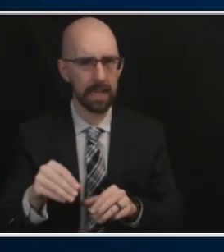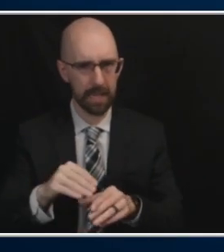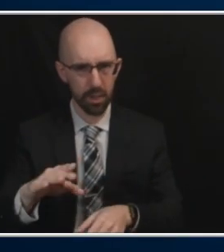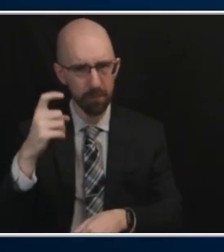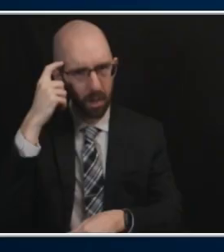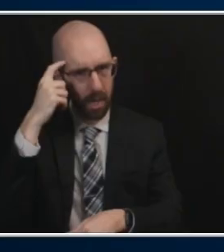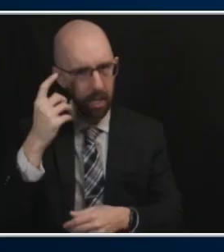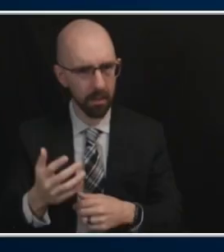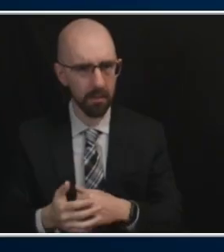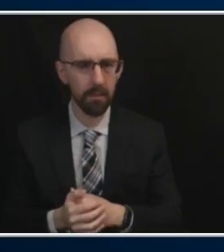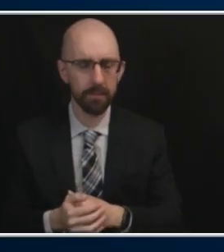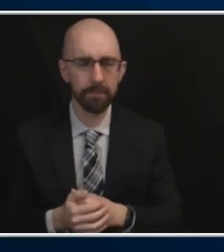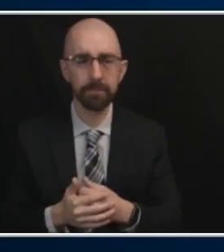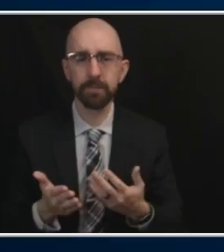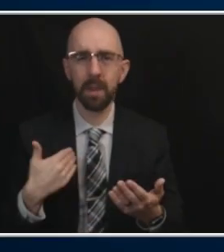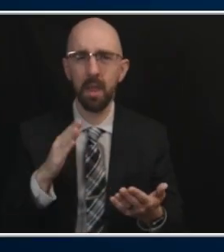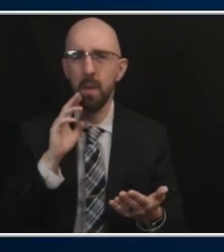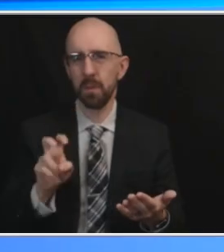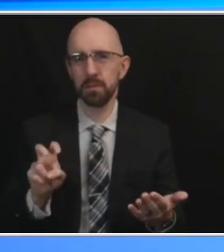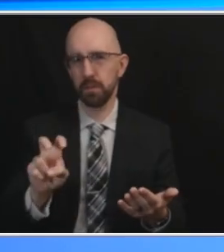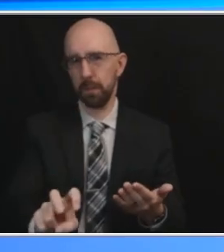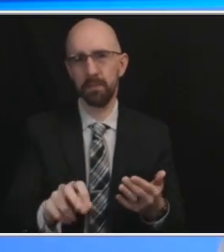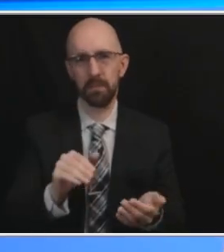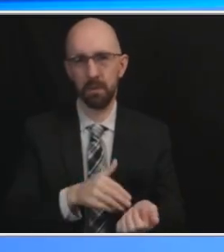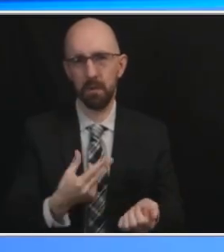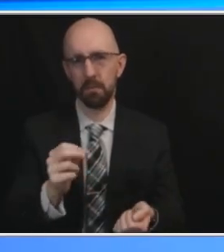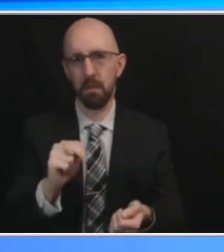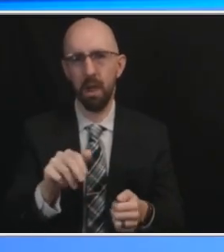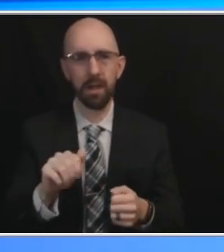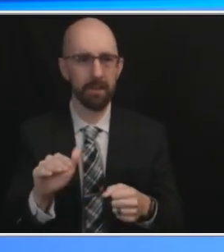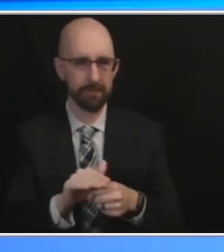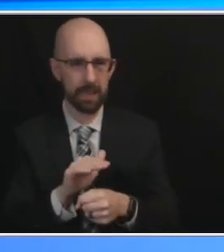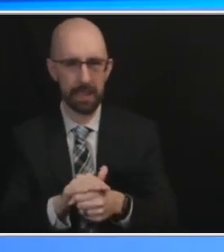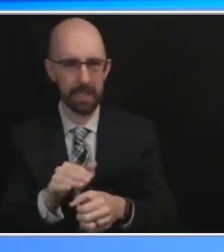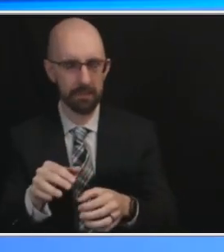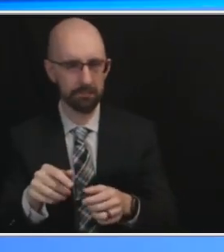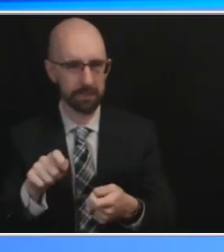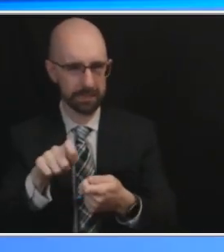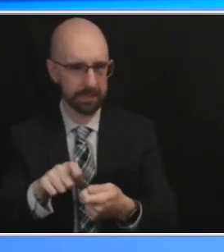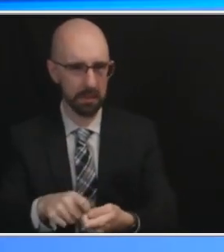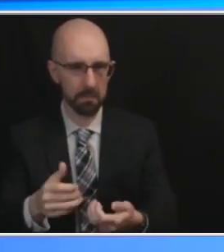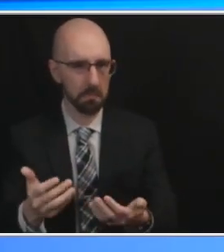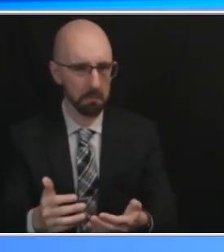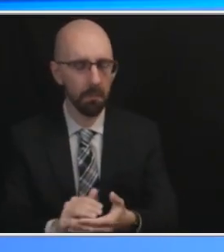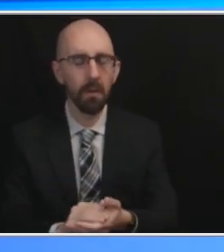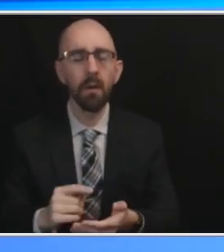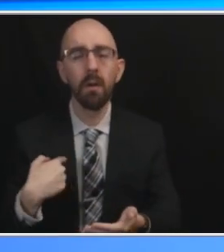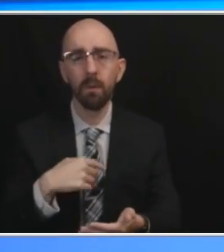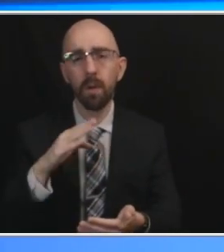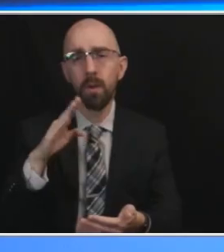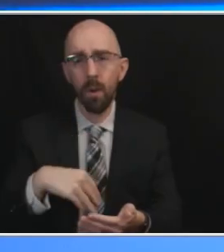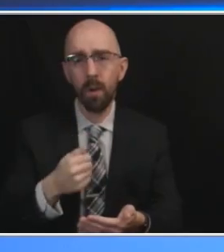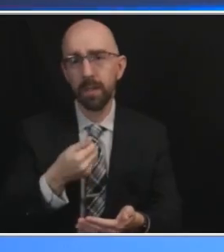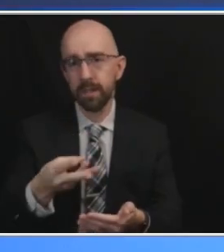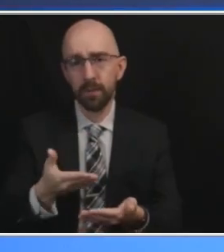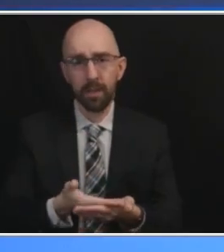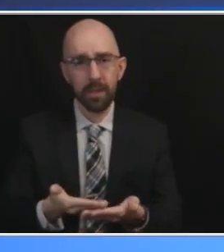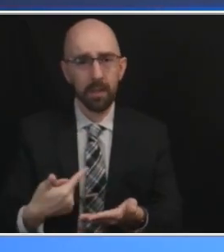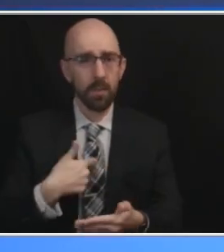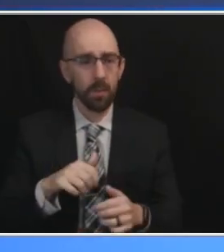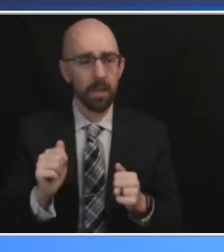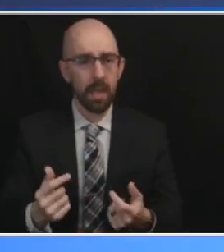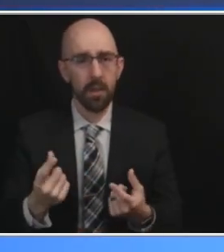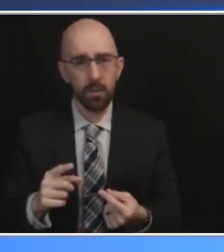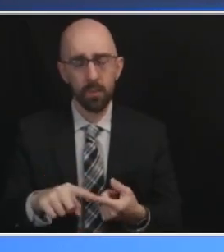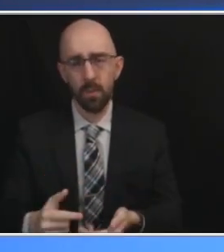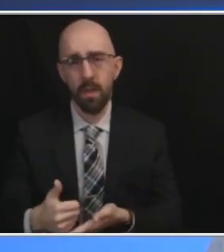So, I'll kind of jump in, and maybe Dr. Hahn can fill in more details than me, but, we do know there's a number of things that we can do to help our